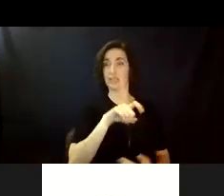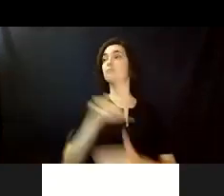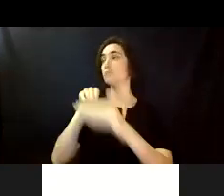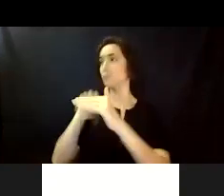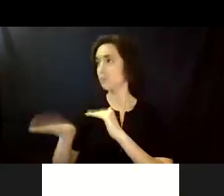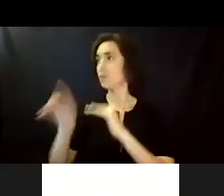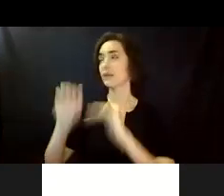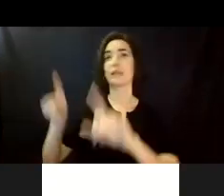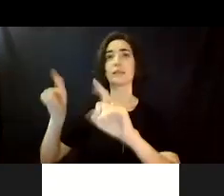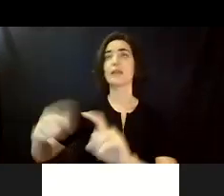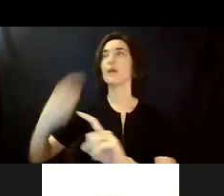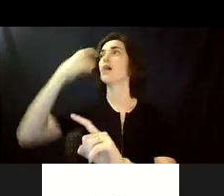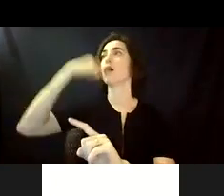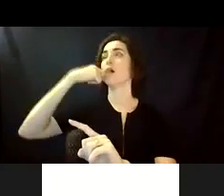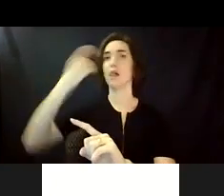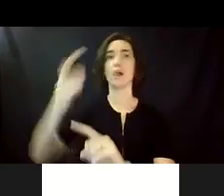student health center.